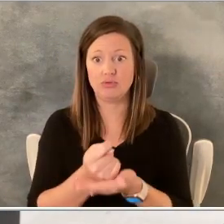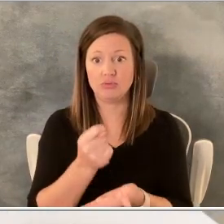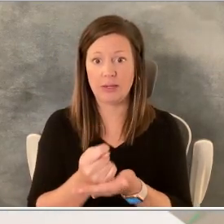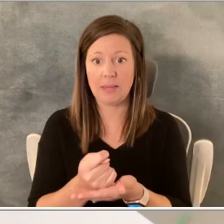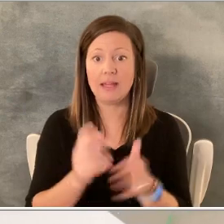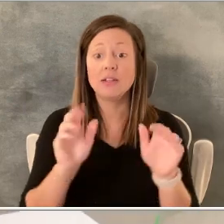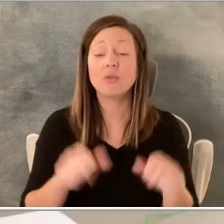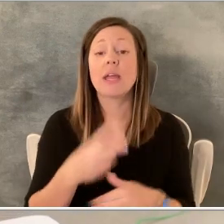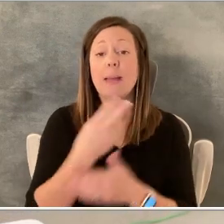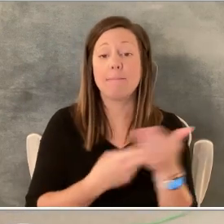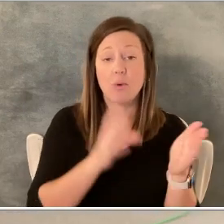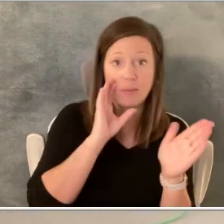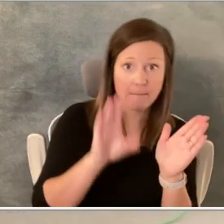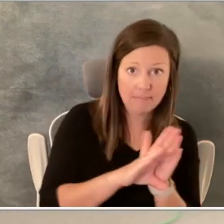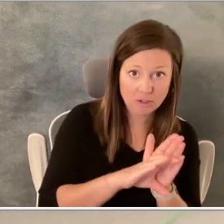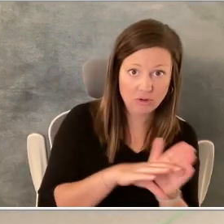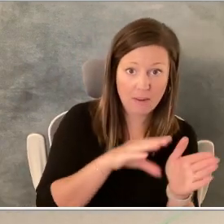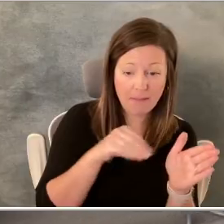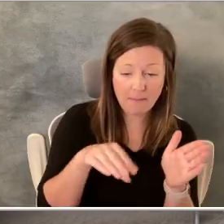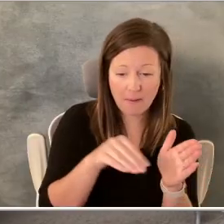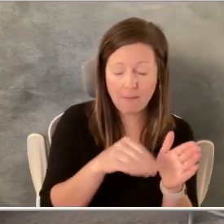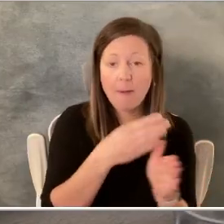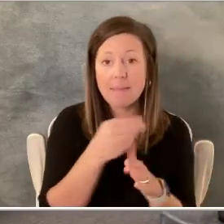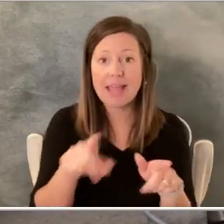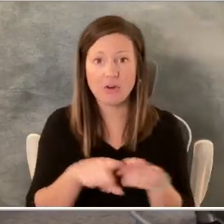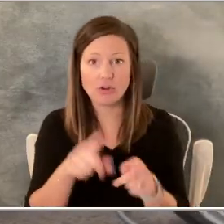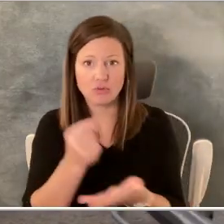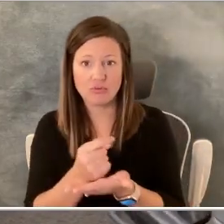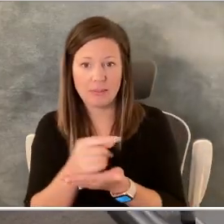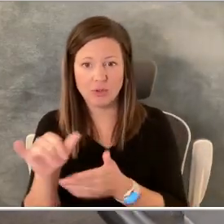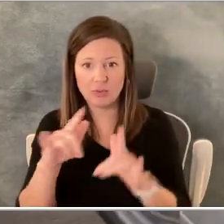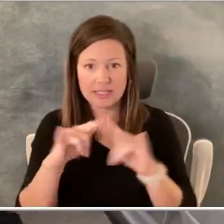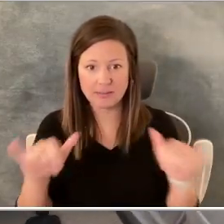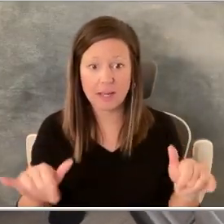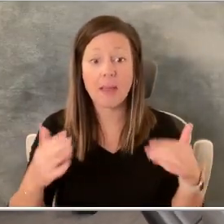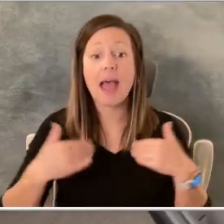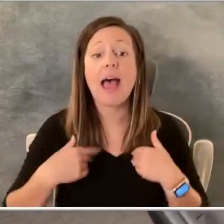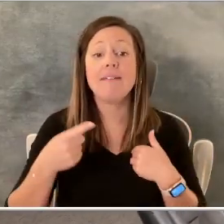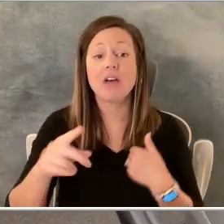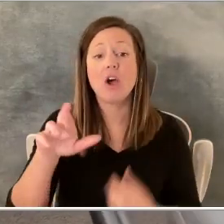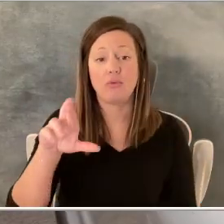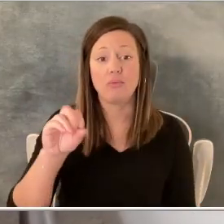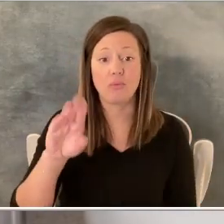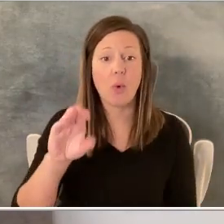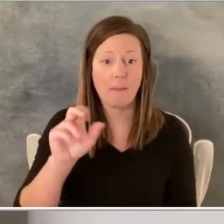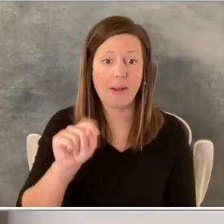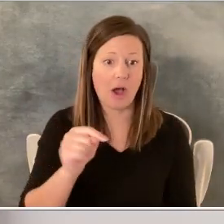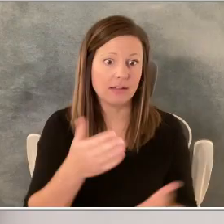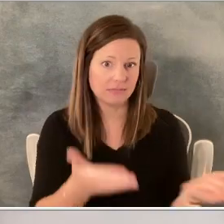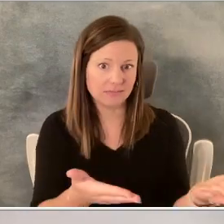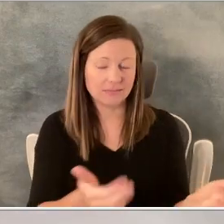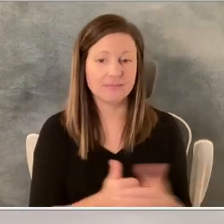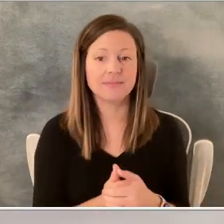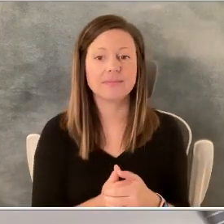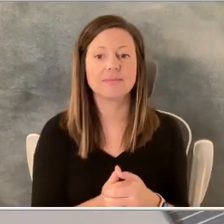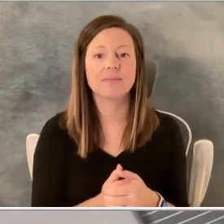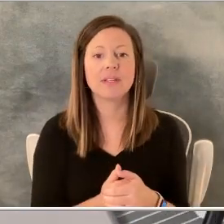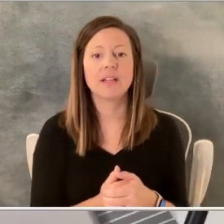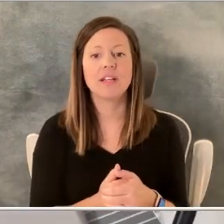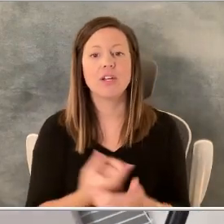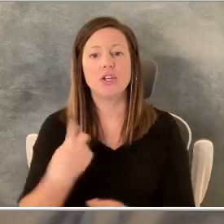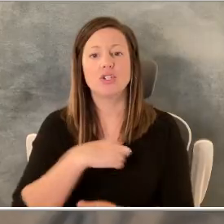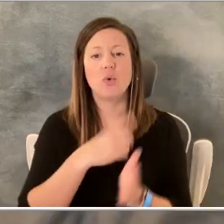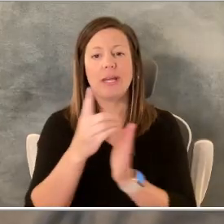what we're treating and deliver the treatment. It's on a robotic arm. So what you'll see in a minute is we design a treatment